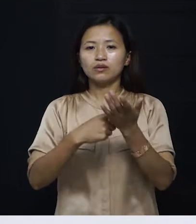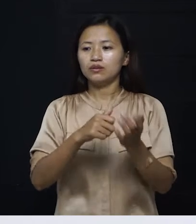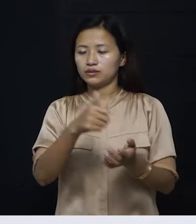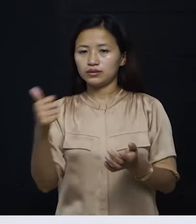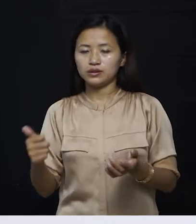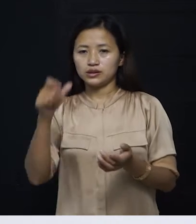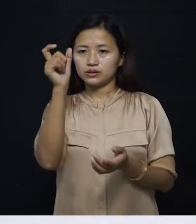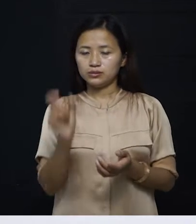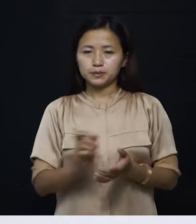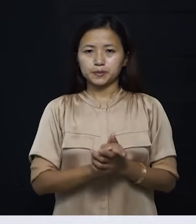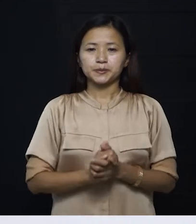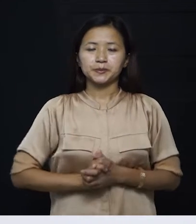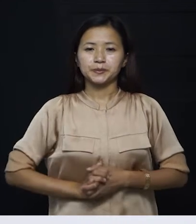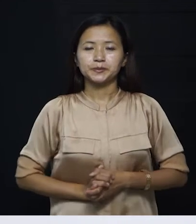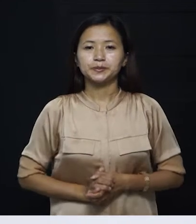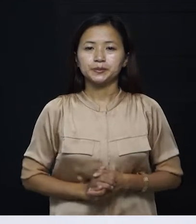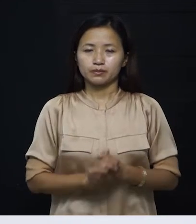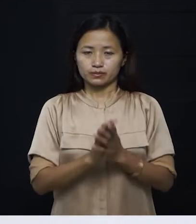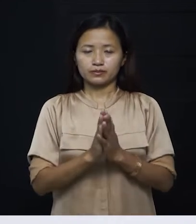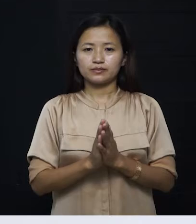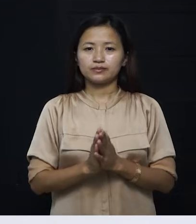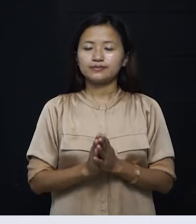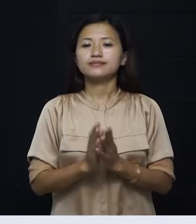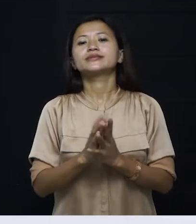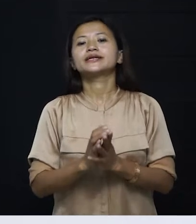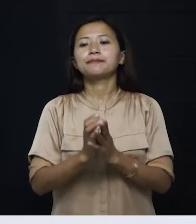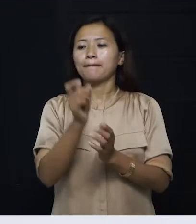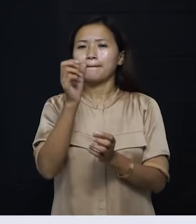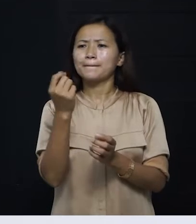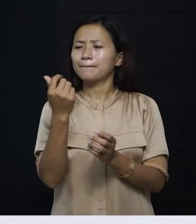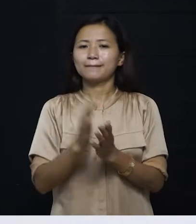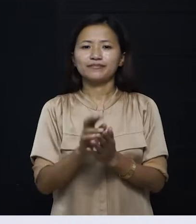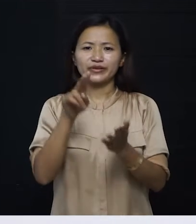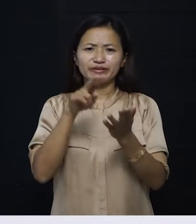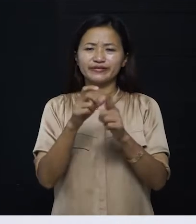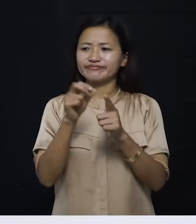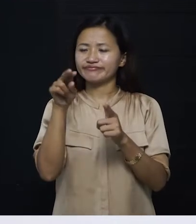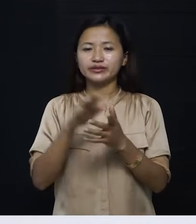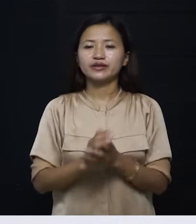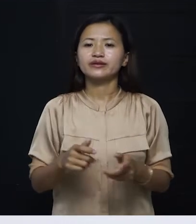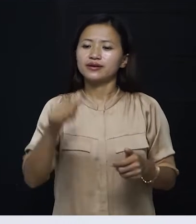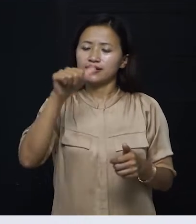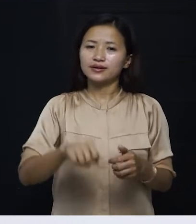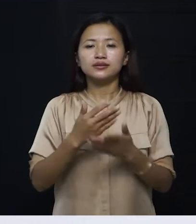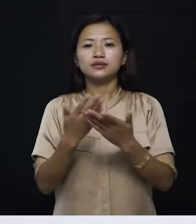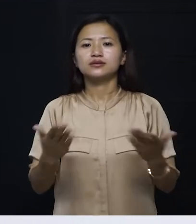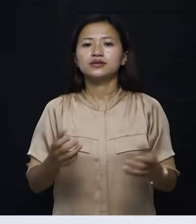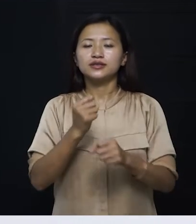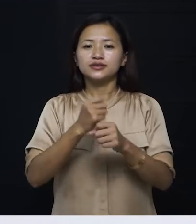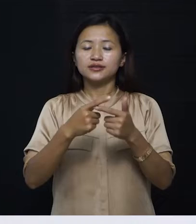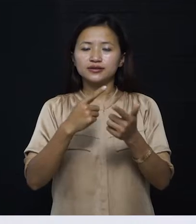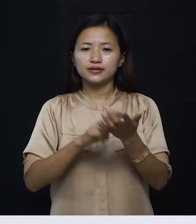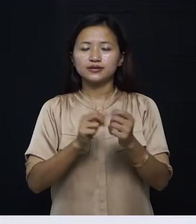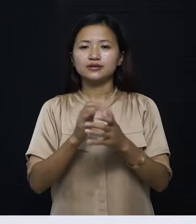other words, okay, in other words, money can also be defined as anything, okay, anything that is